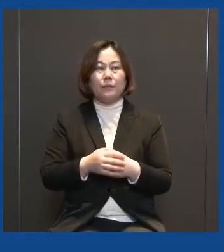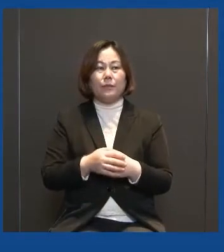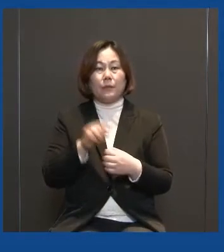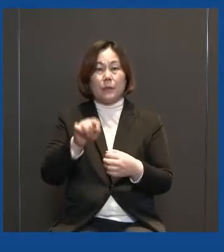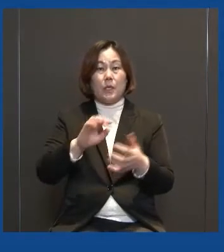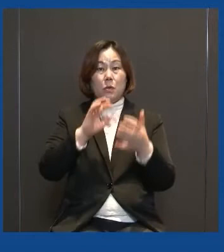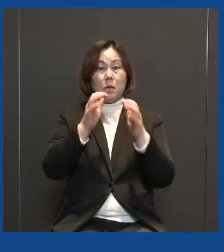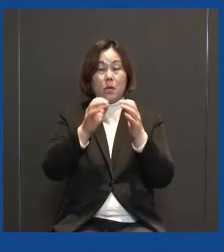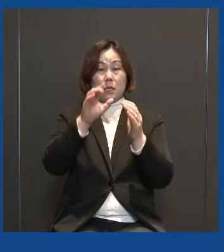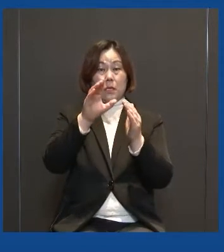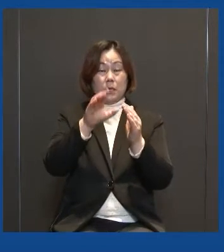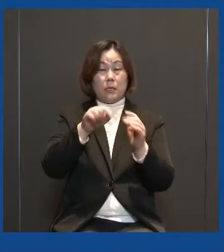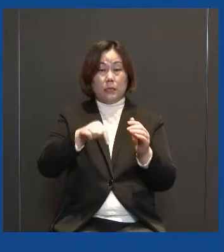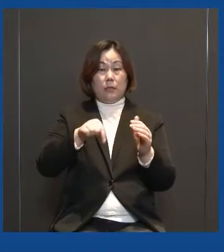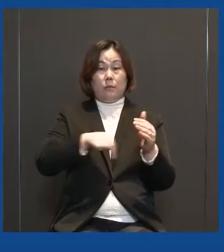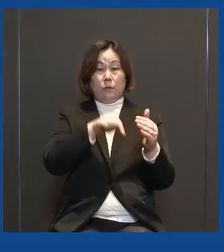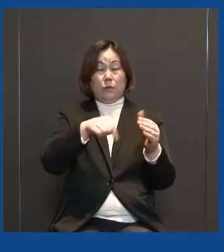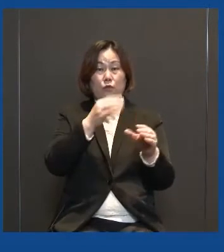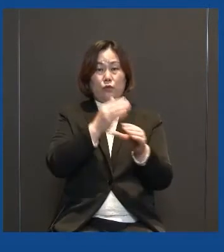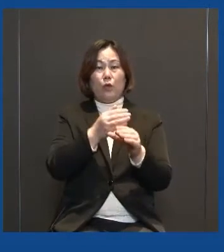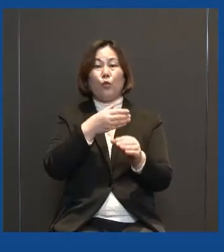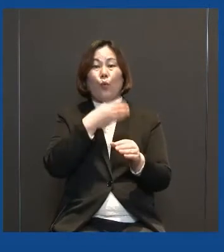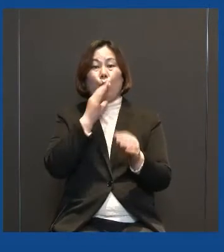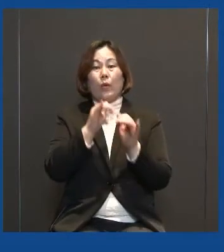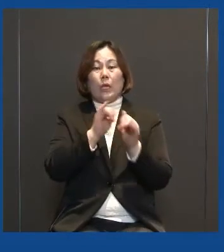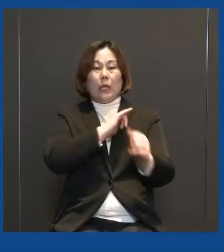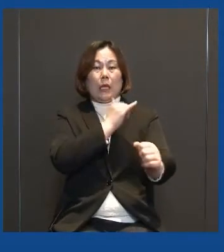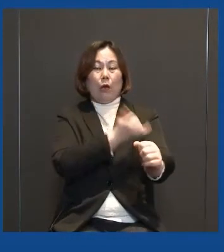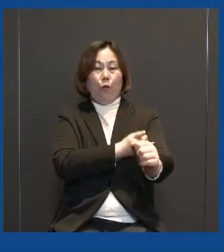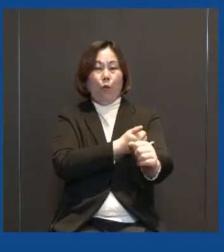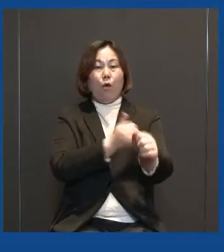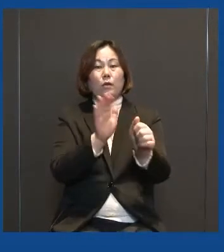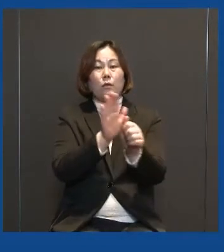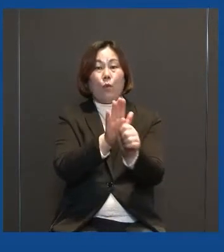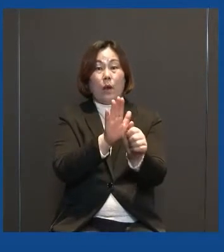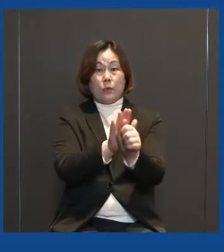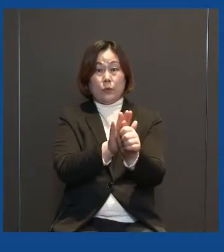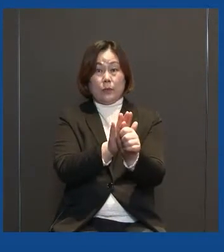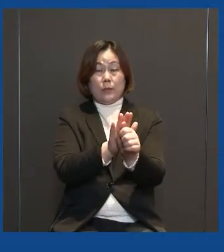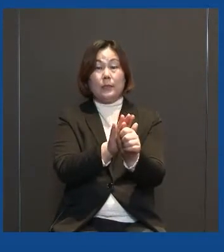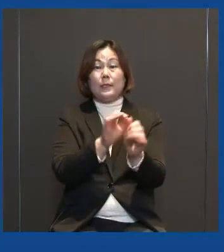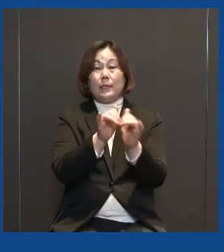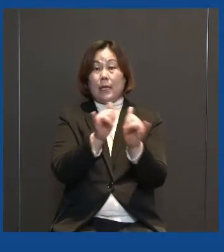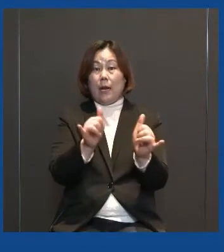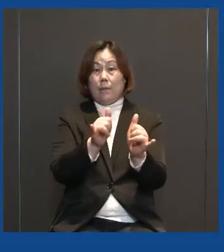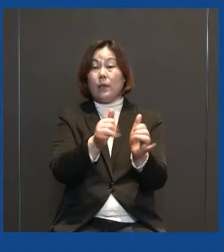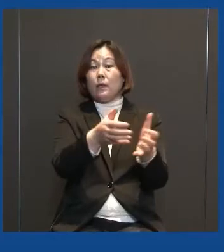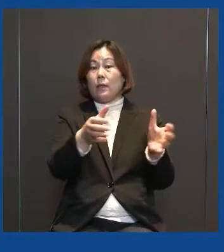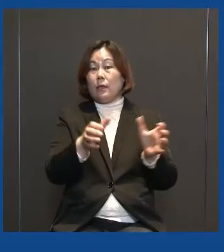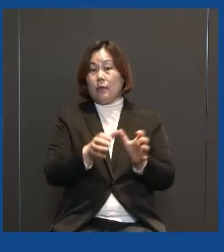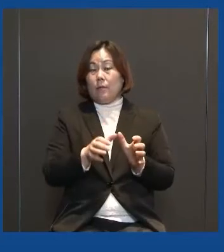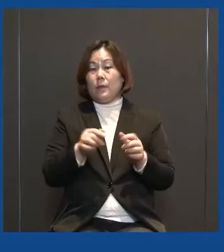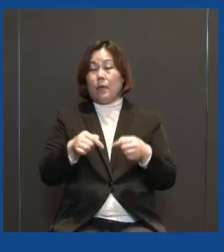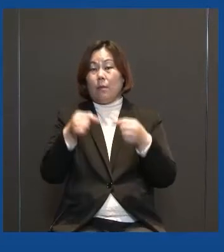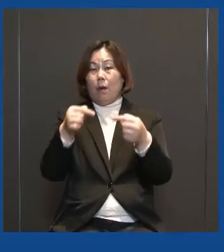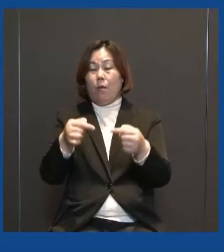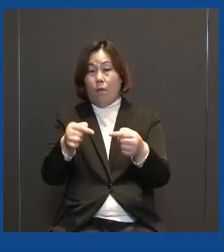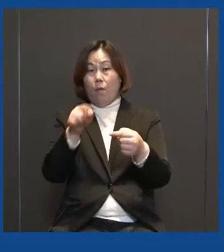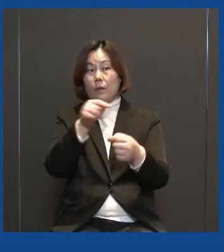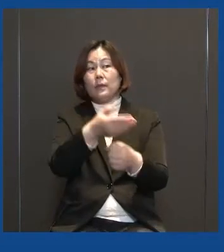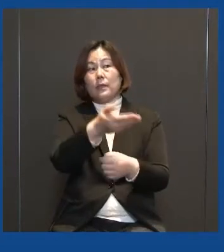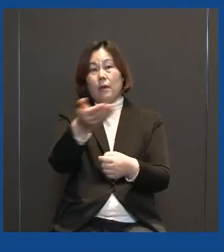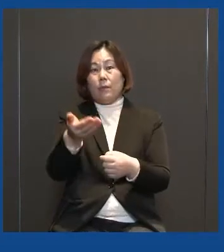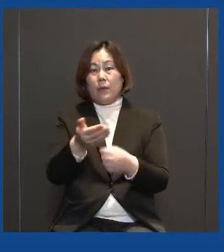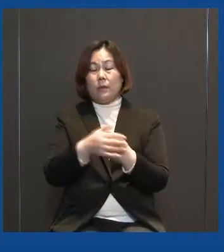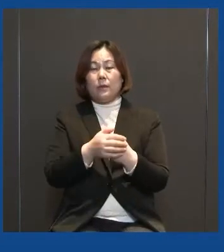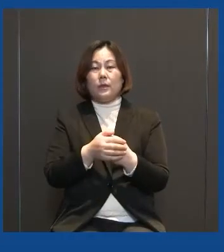this meeting, we have older persons supporters who have joined us for this program. So they're the